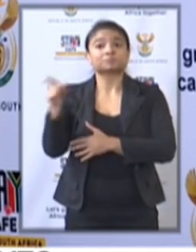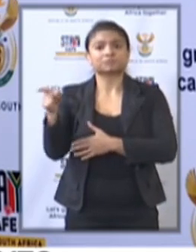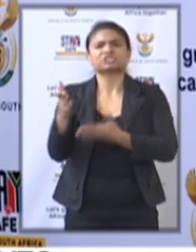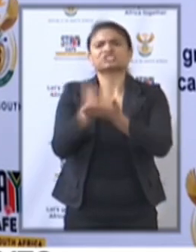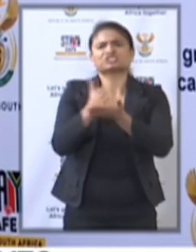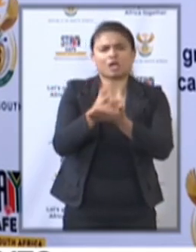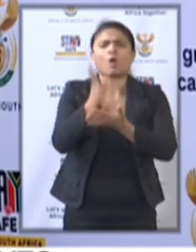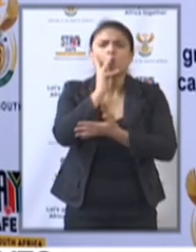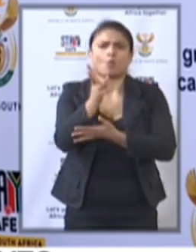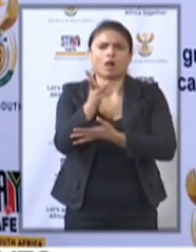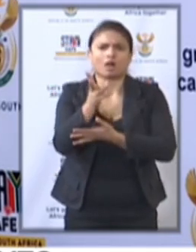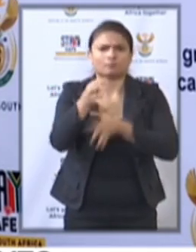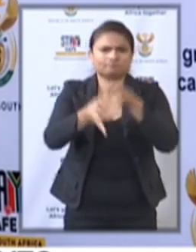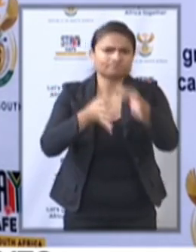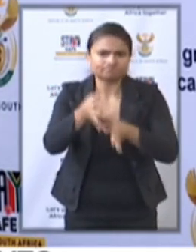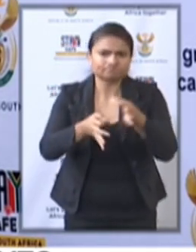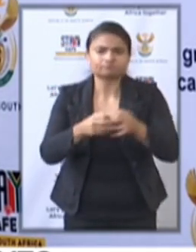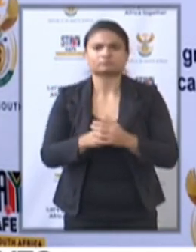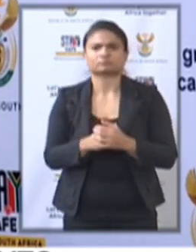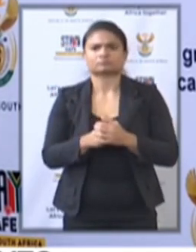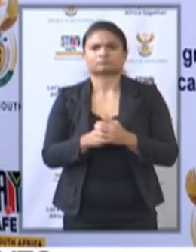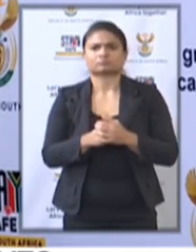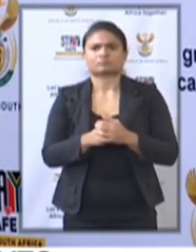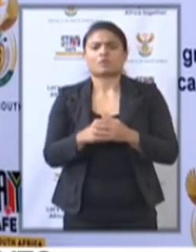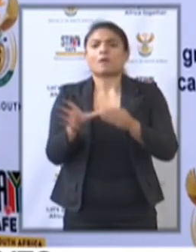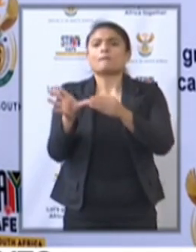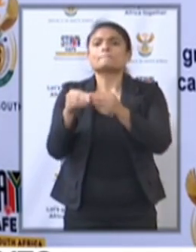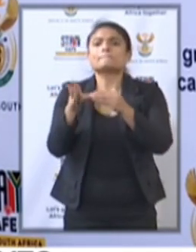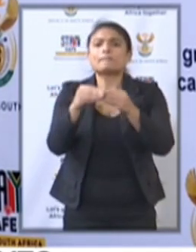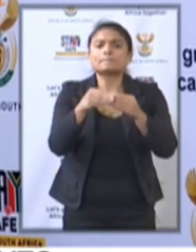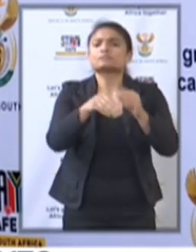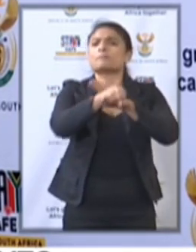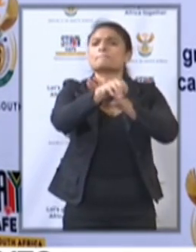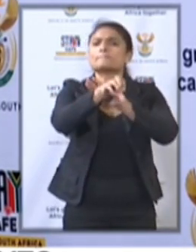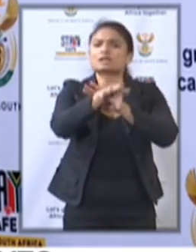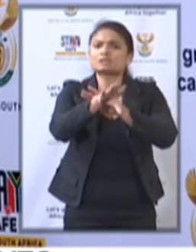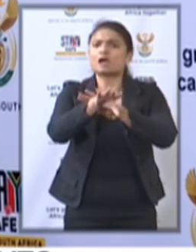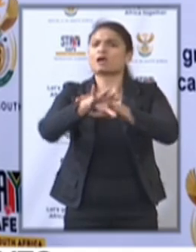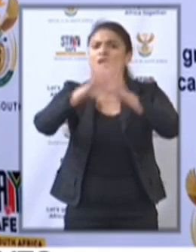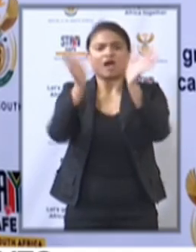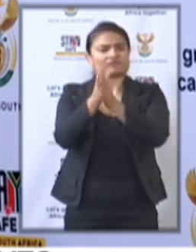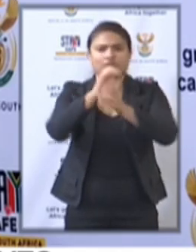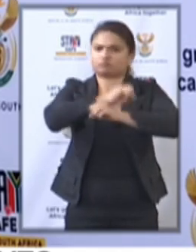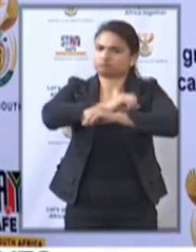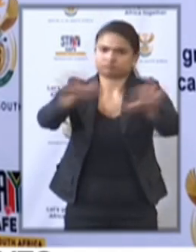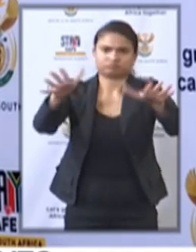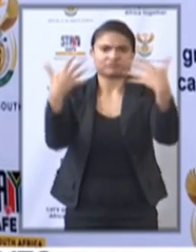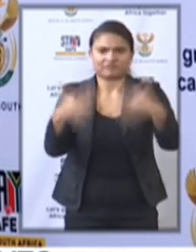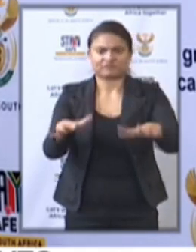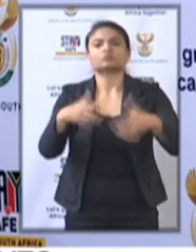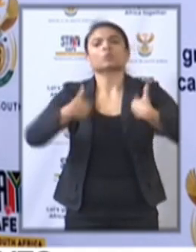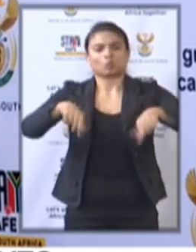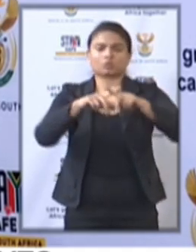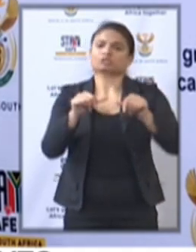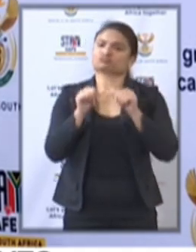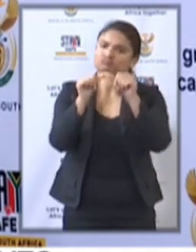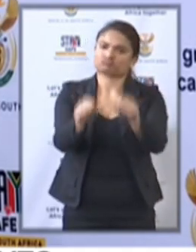with the members of the media. We have already done so, and will continue to do so